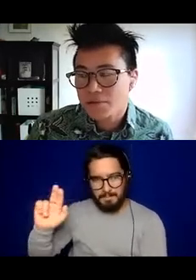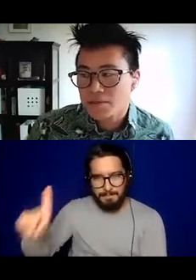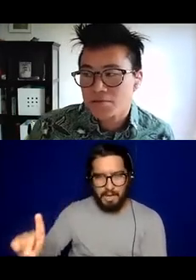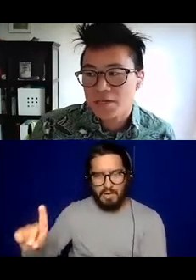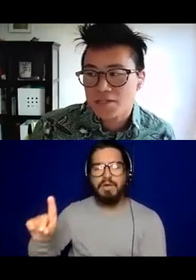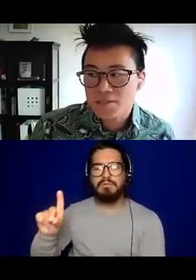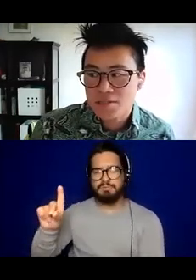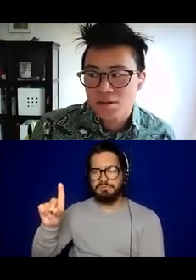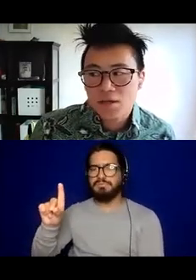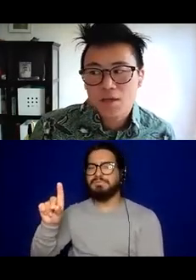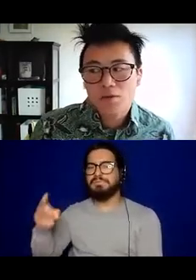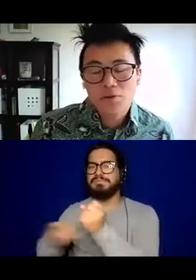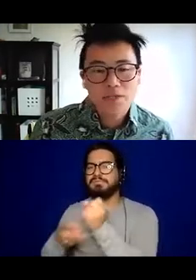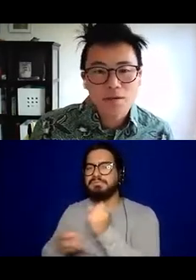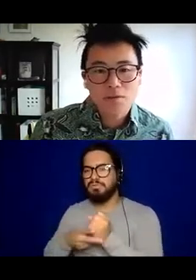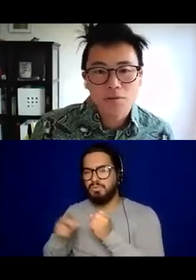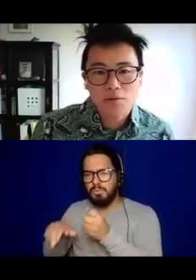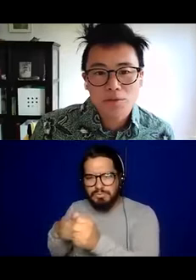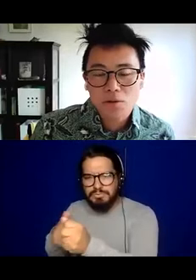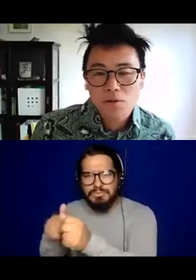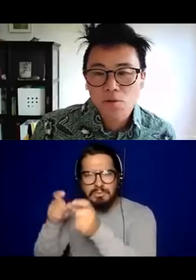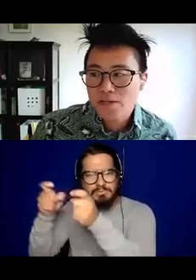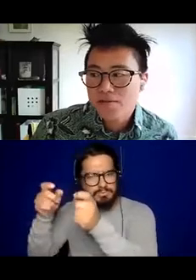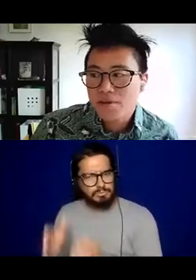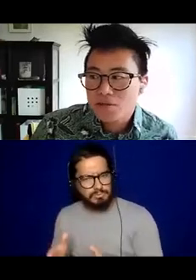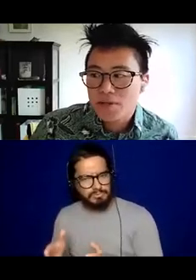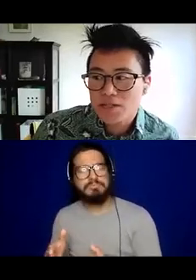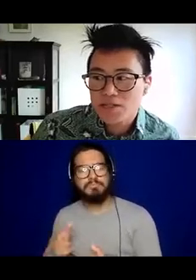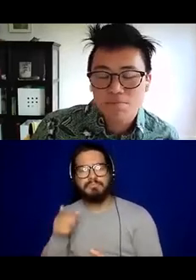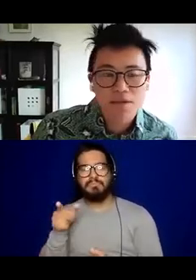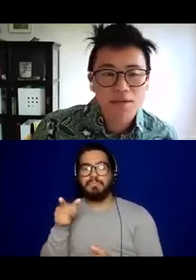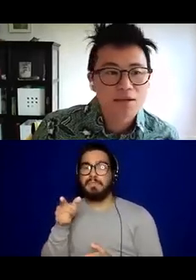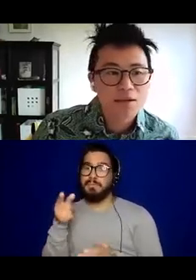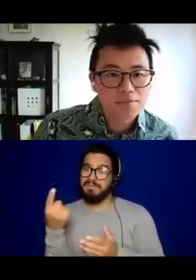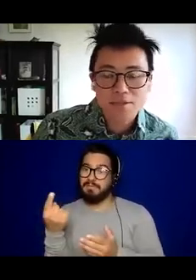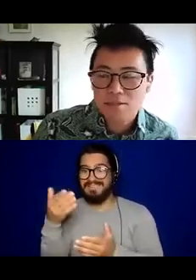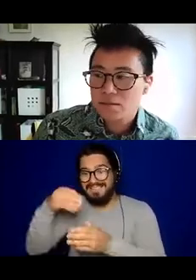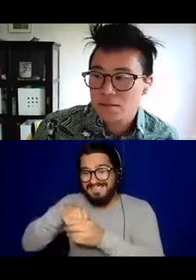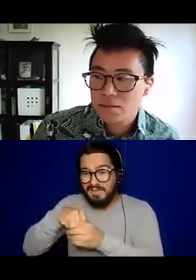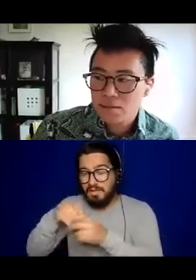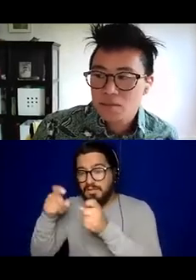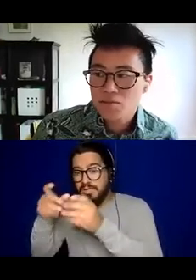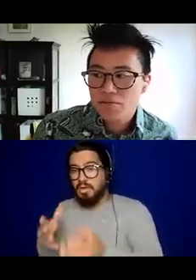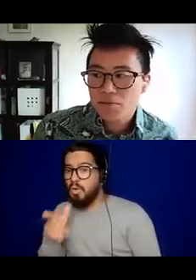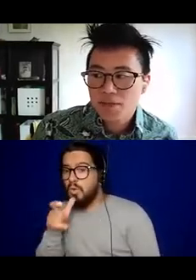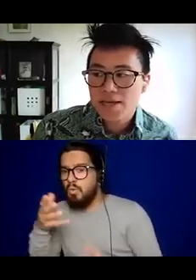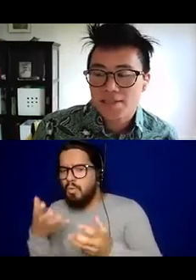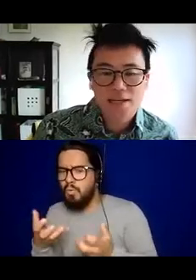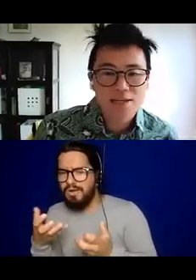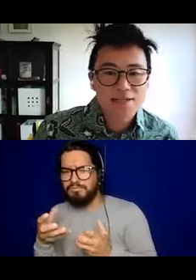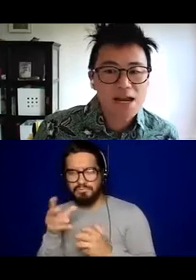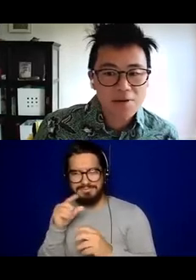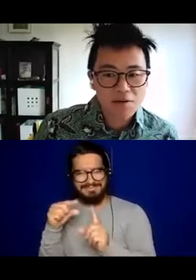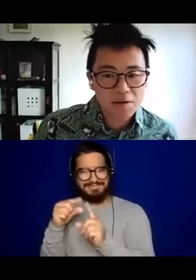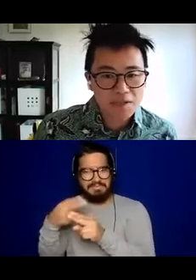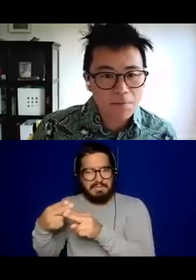of donors and donations, including some donors who wish for their donations to be anonymous. So review the case study